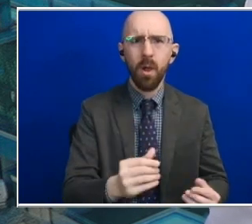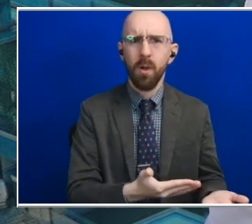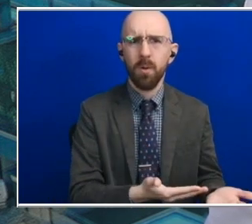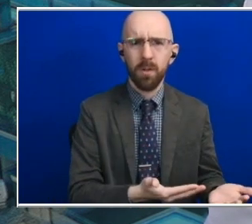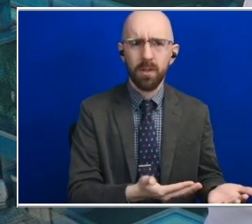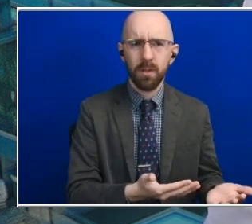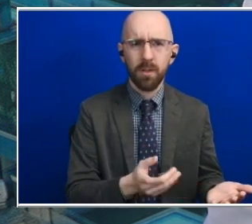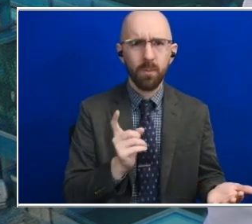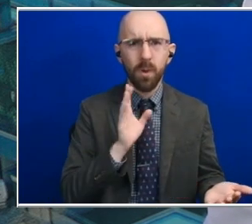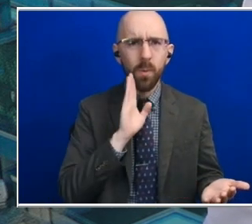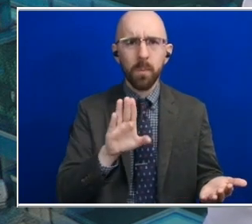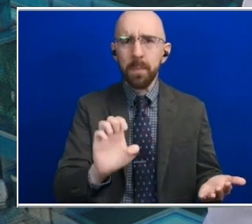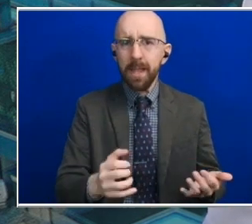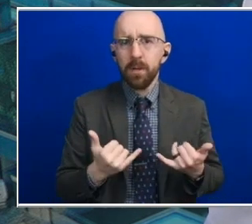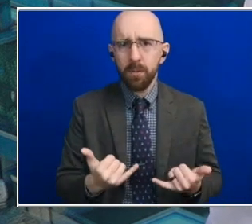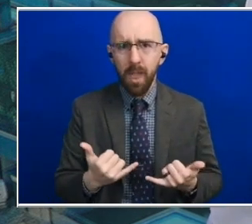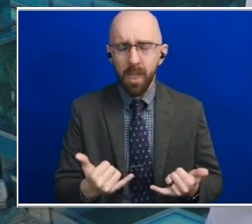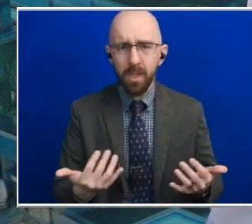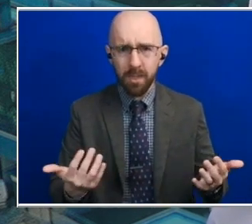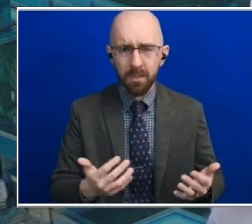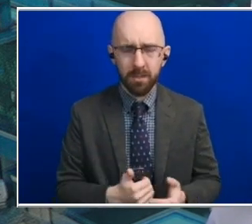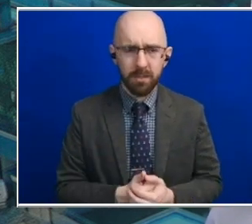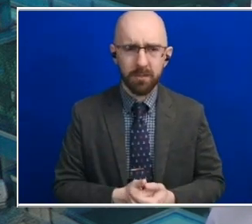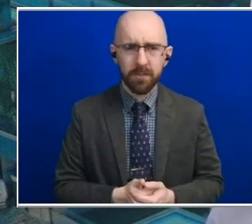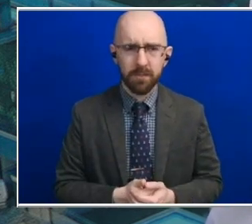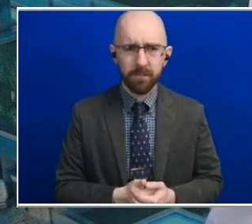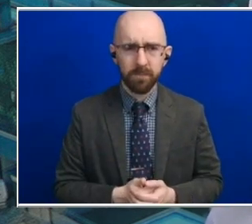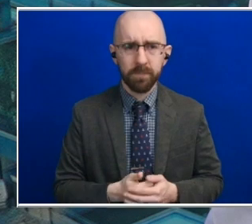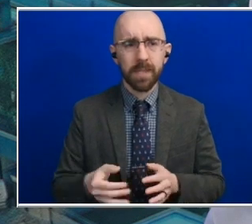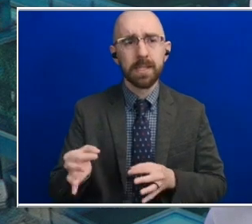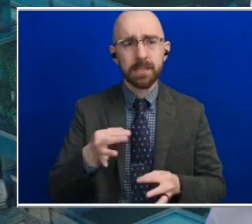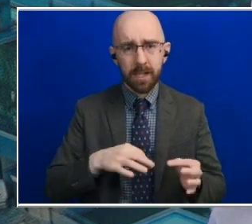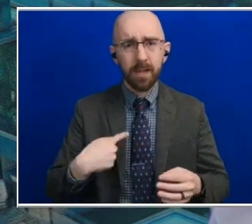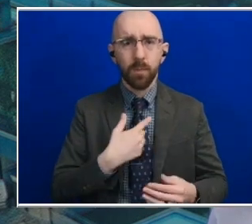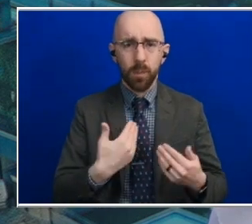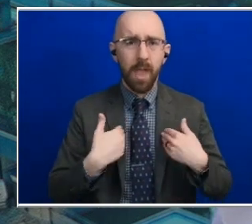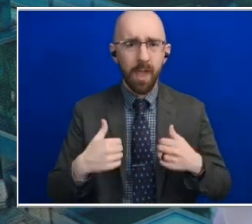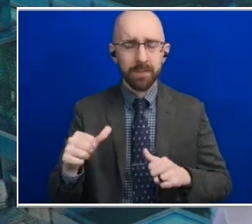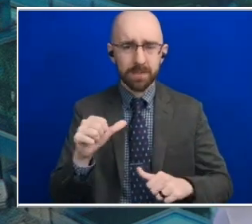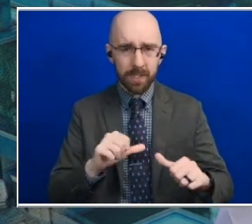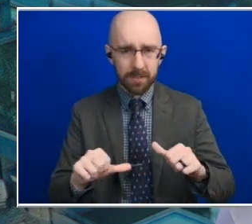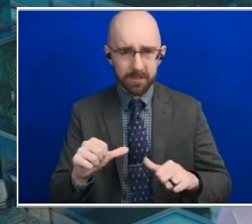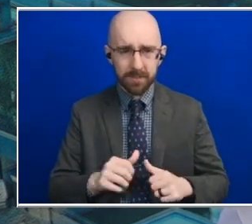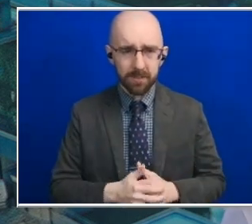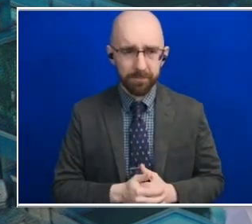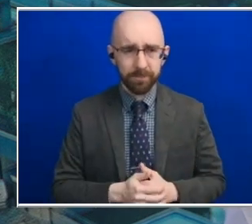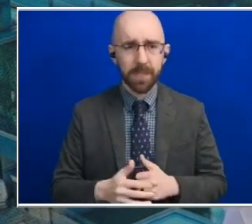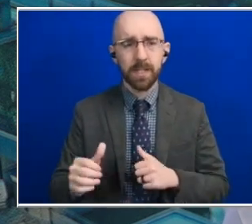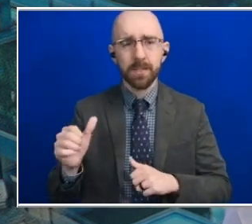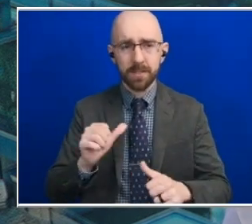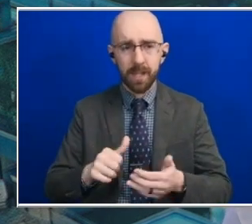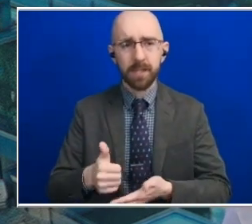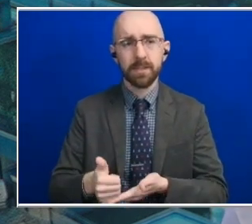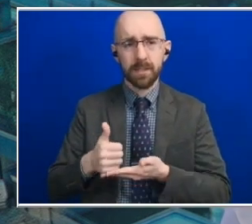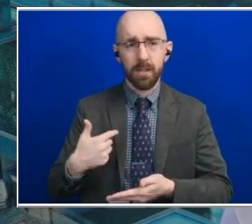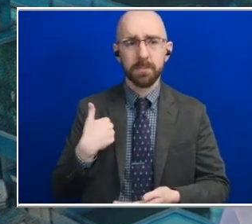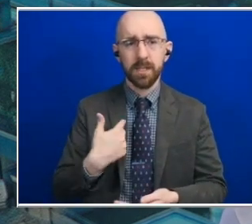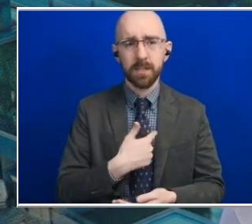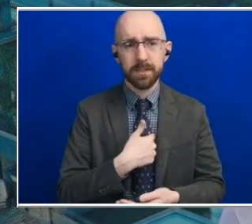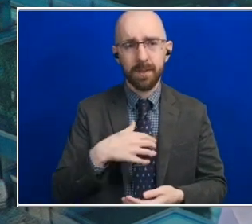today? But instead, we'd have science. And science helps us find